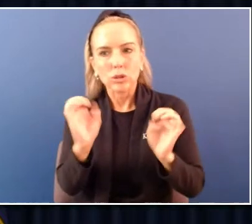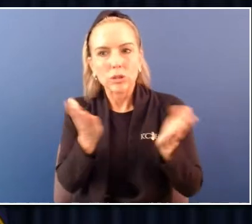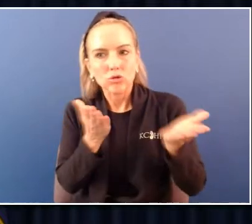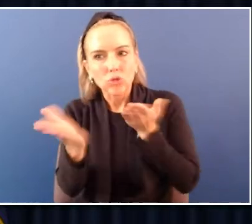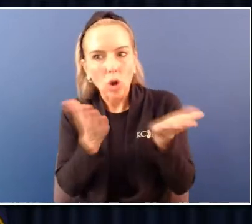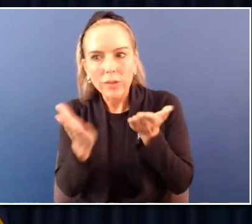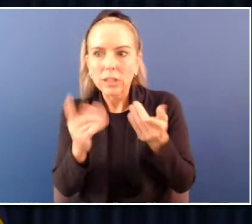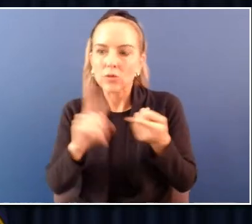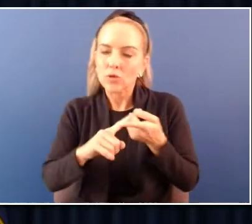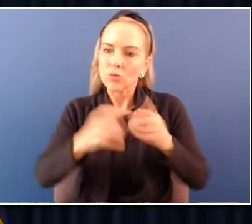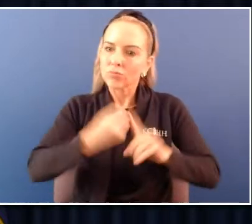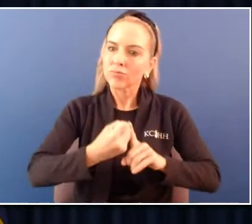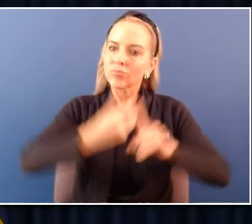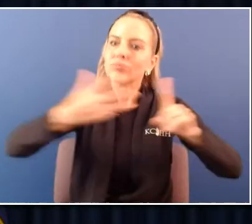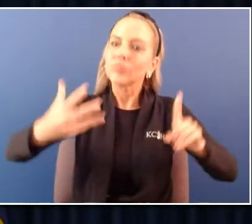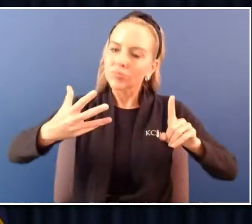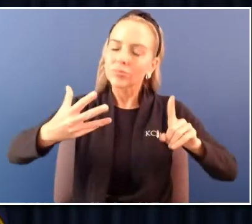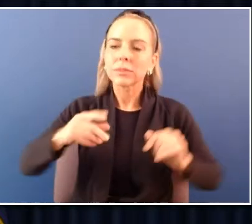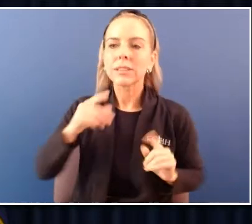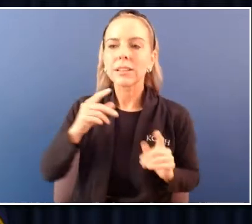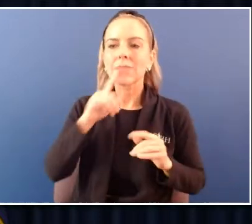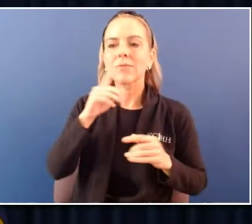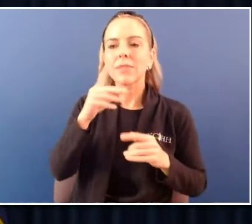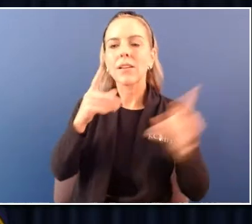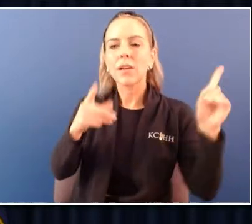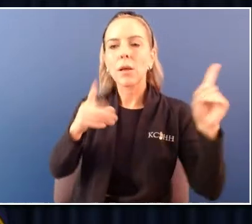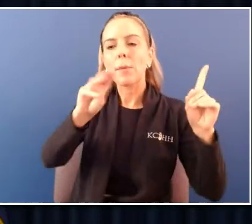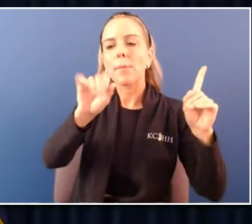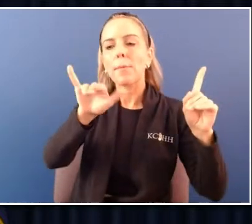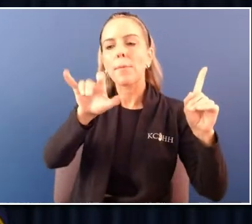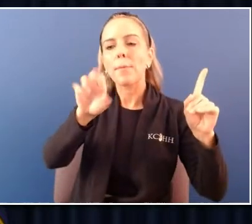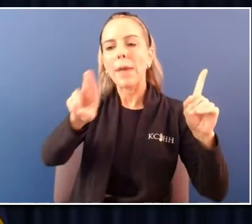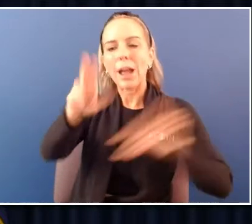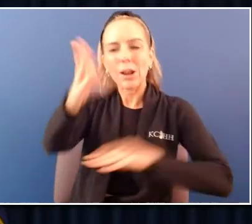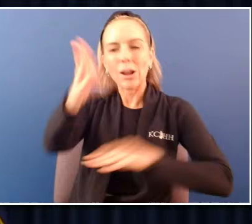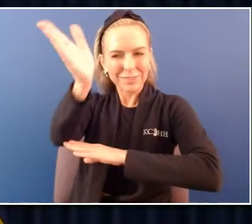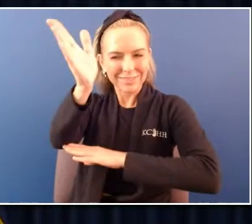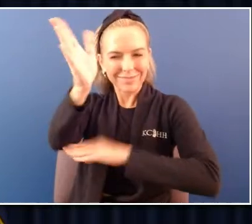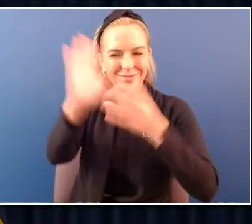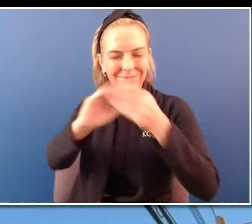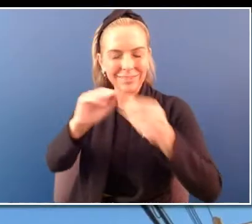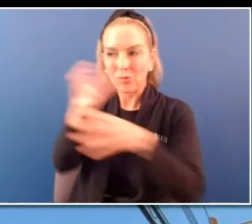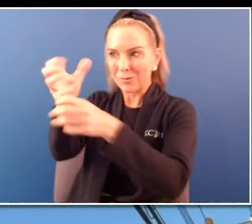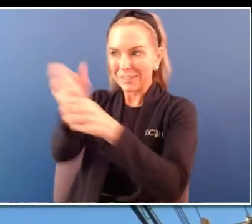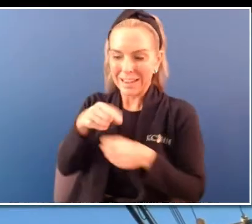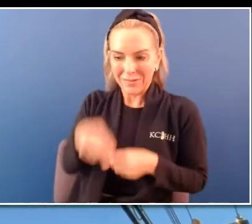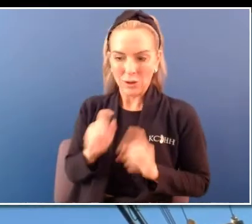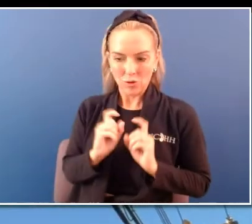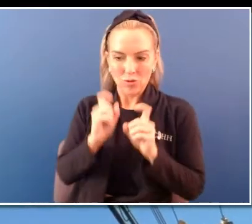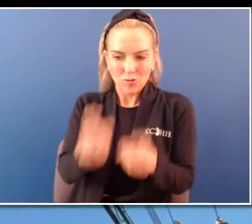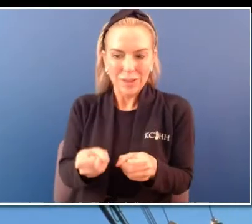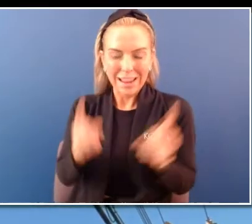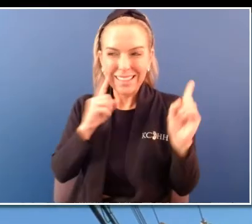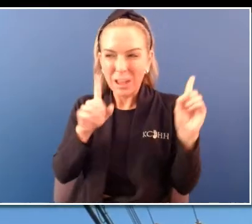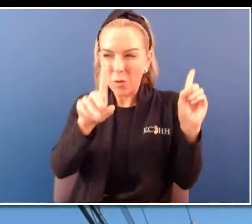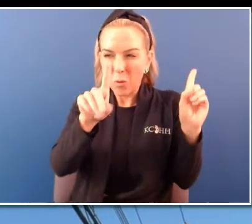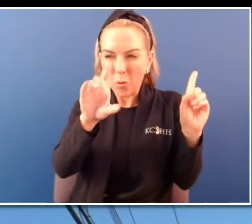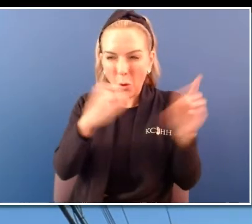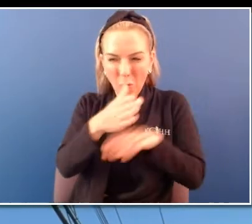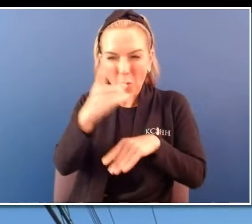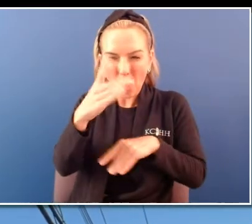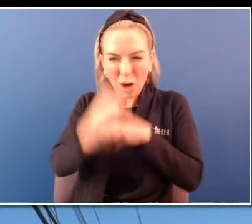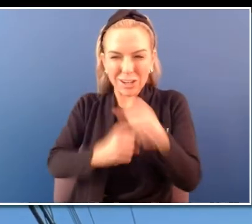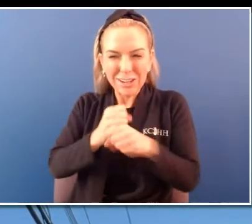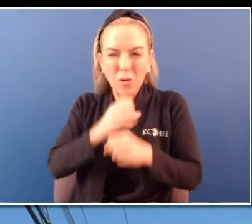from Cynthiana Mayor James Smith overviewing the project. Receiving this grant for our nearly 100-year-old Fire Station 1 expansion